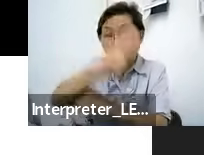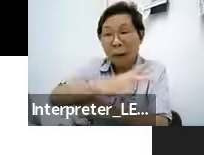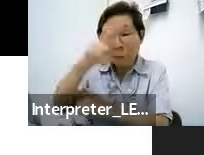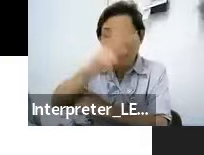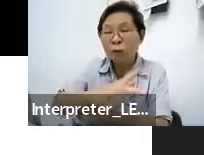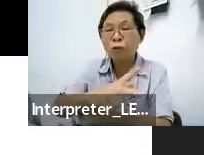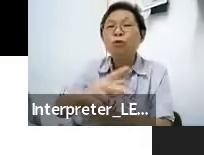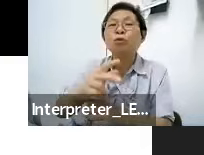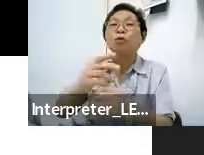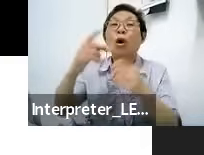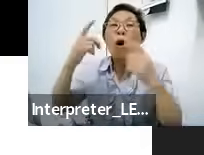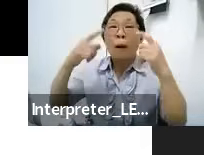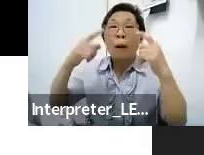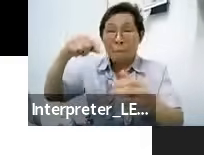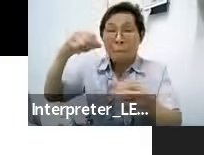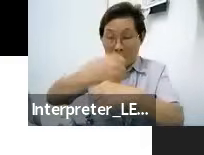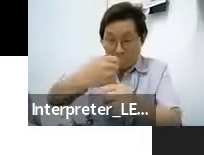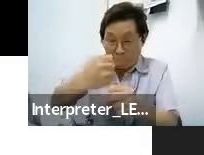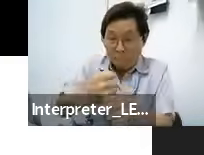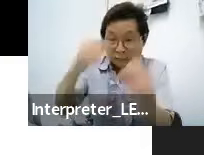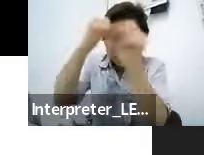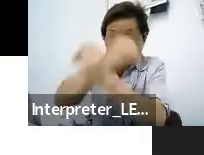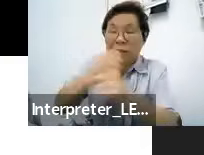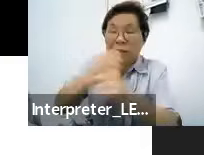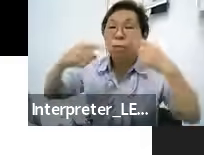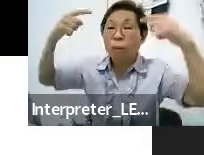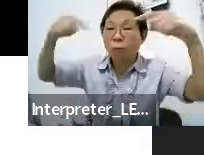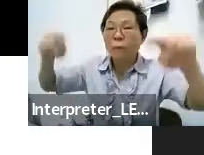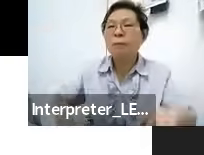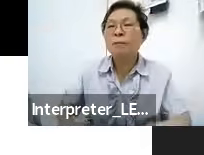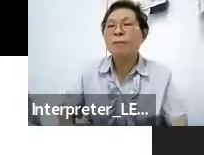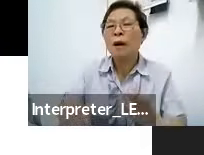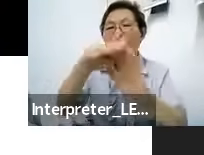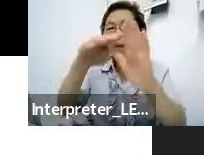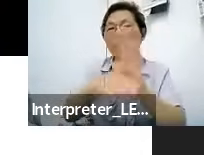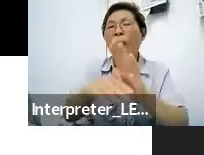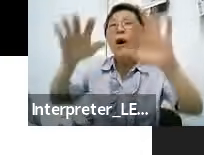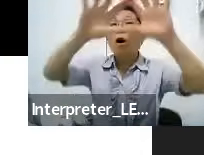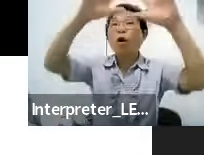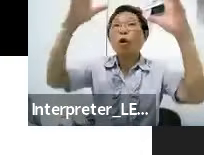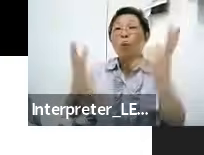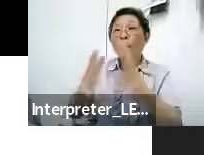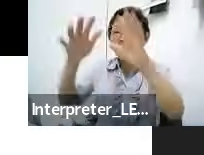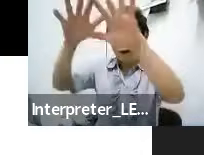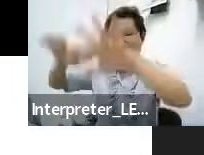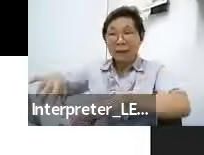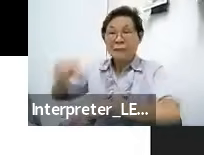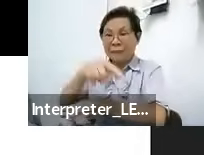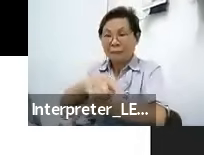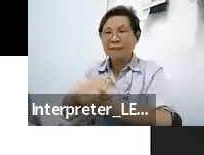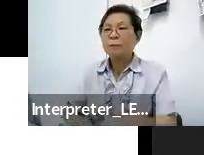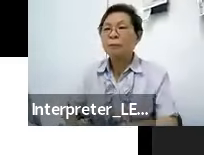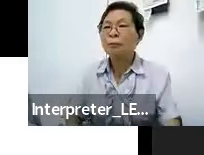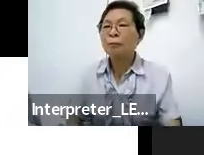and support some new implementation education agenda at a global and ASEAN and national levels.